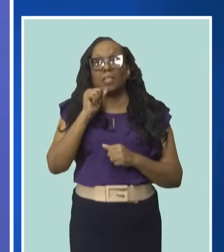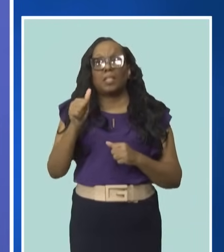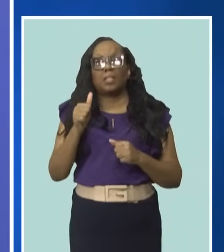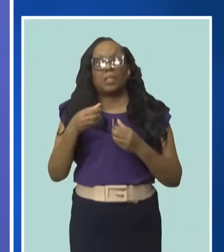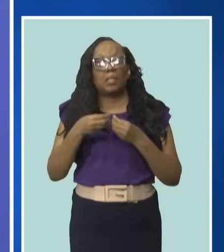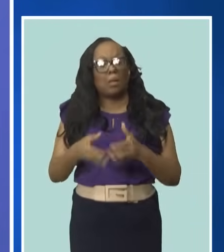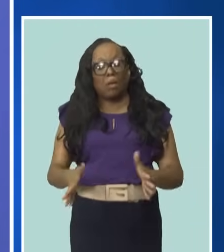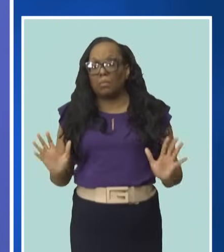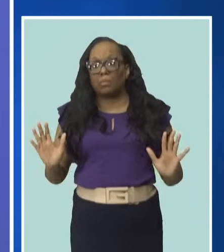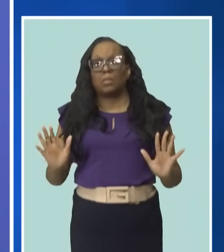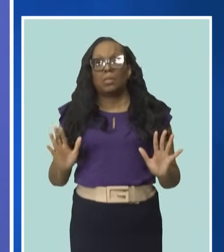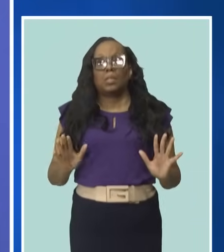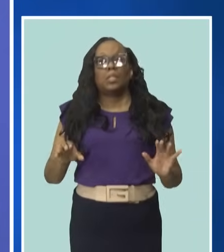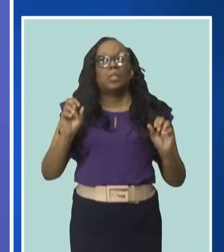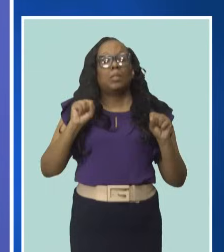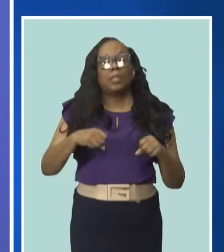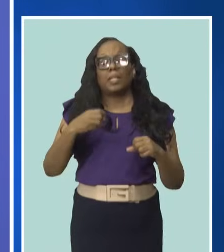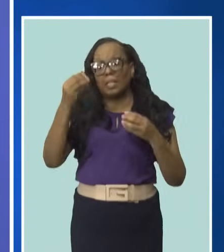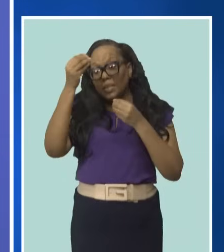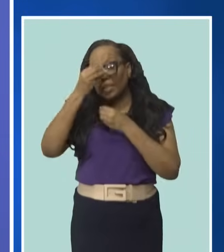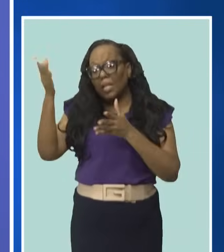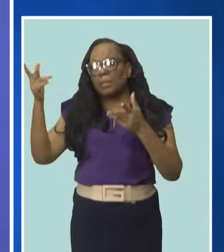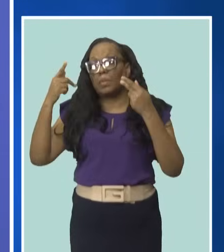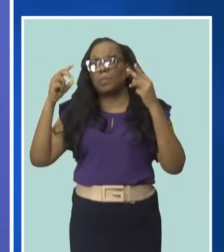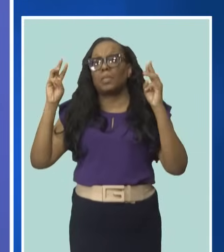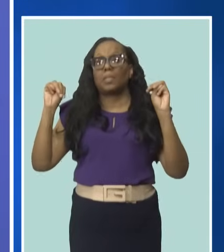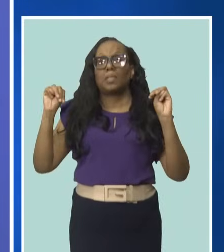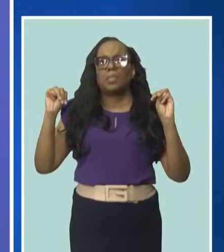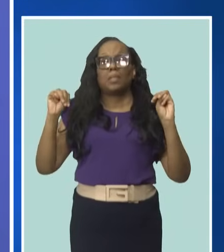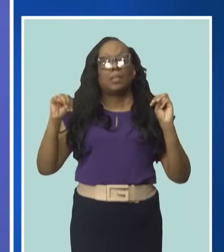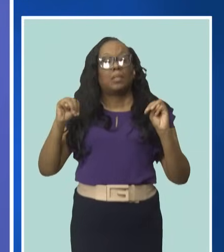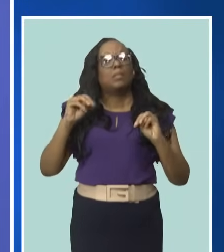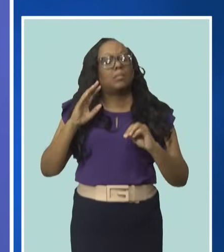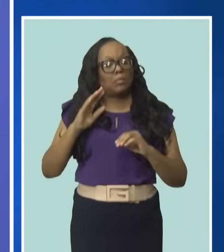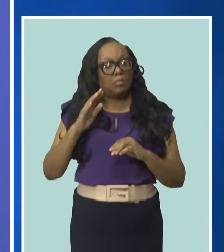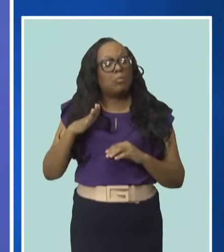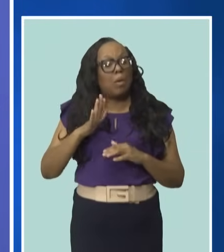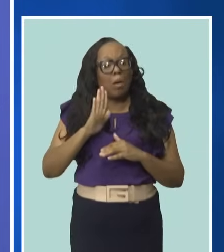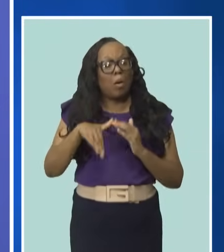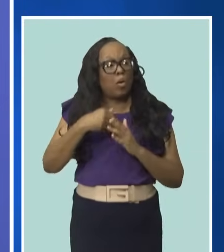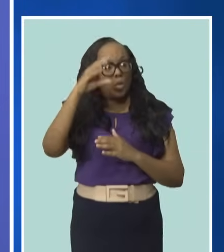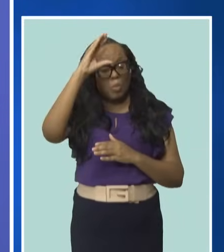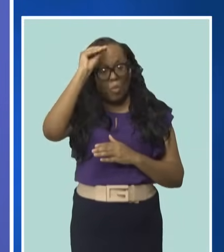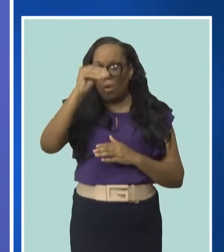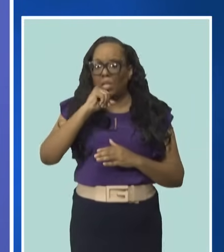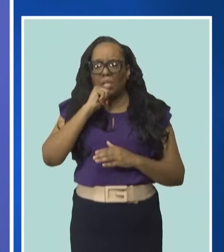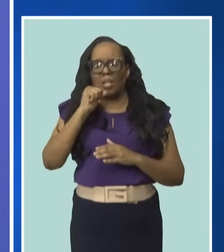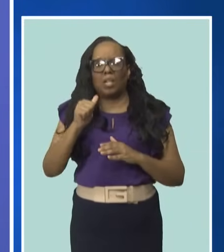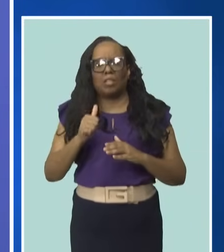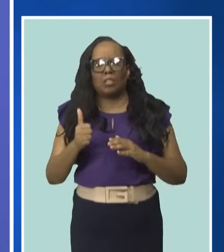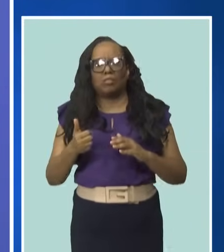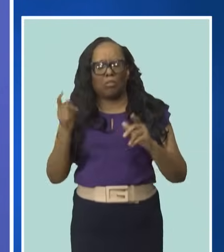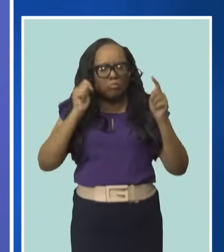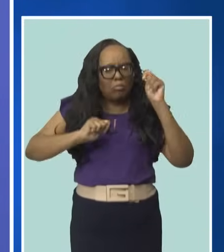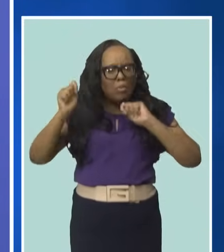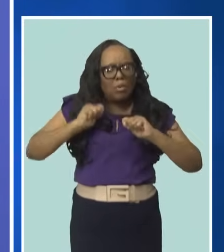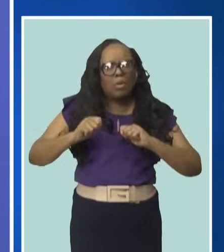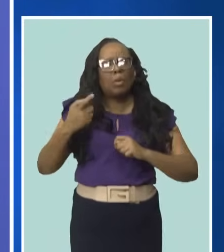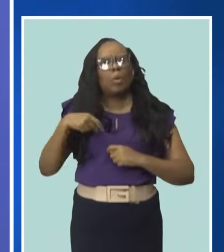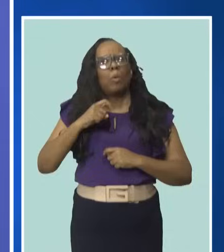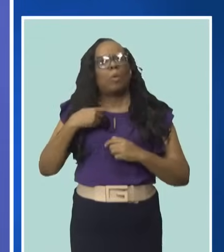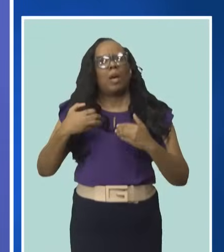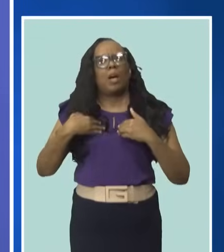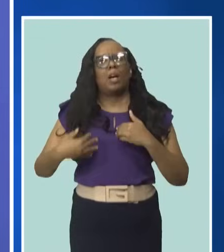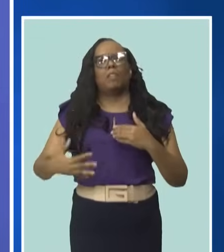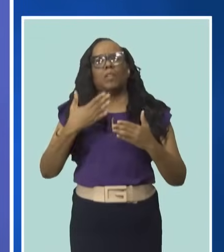Minister, Mr. Senior Minister, that all is not lost on the boys. That Arthur Smith Primary is producing boys of a